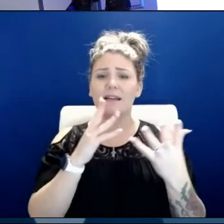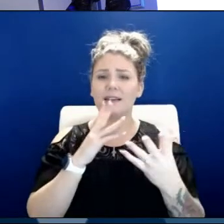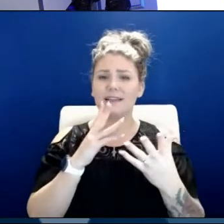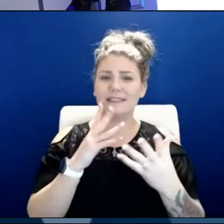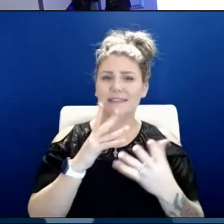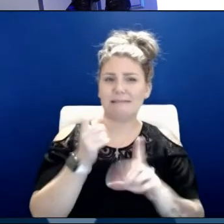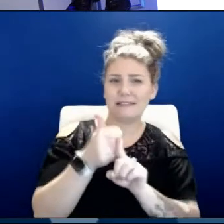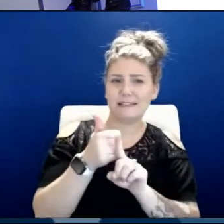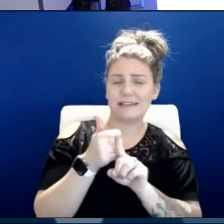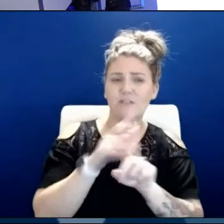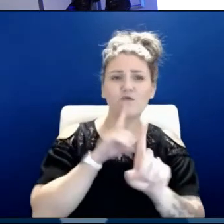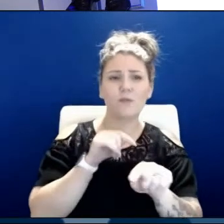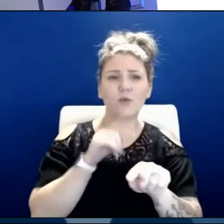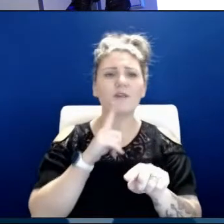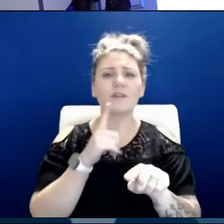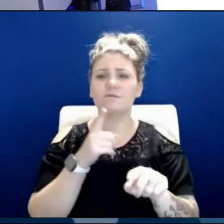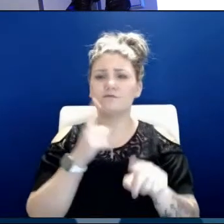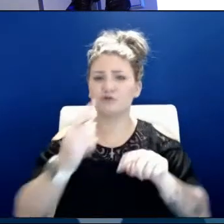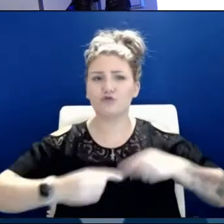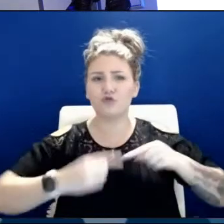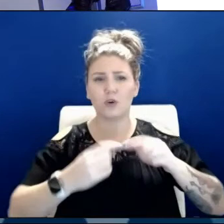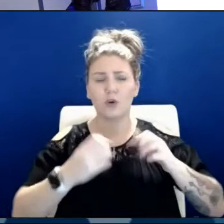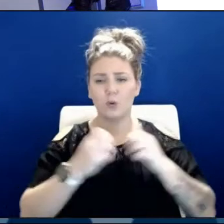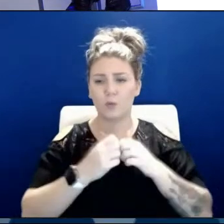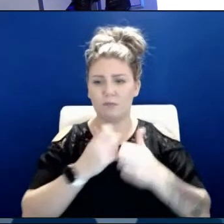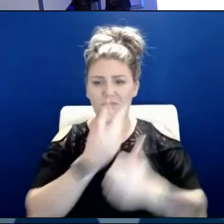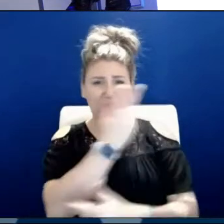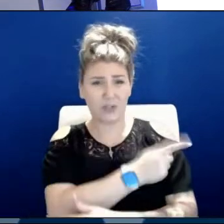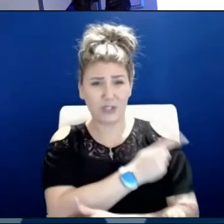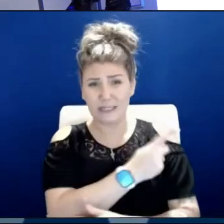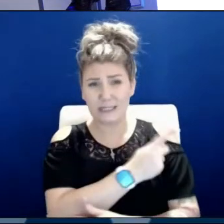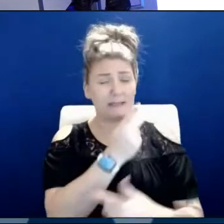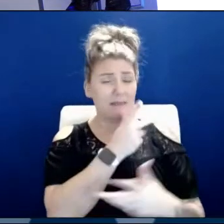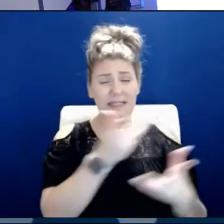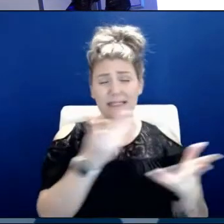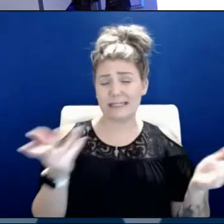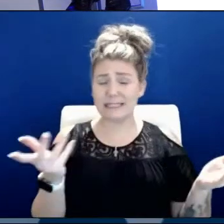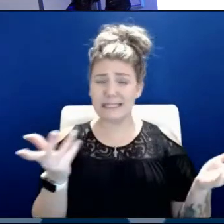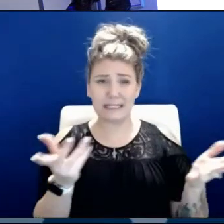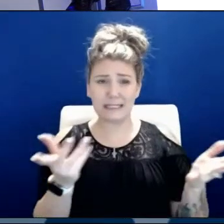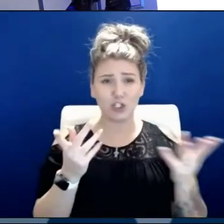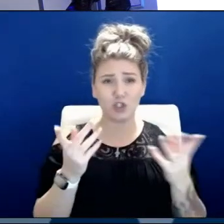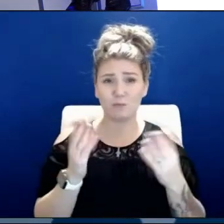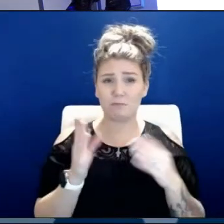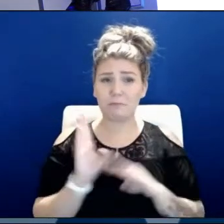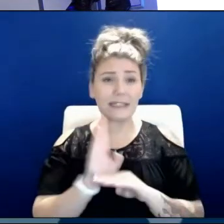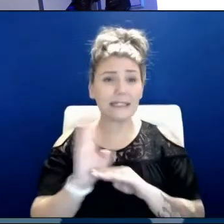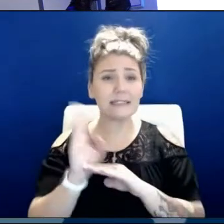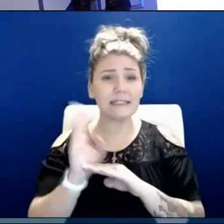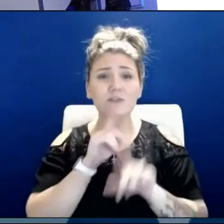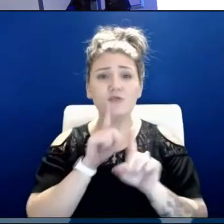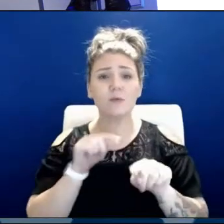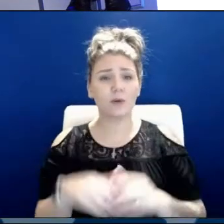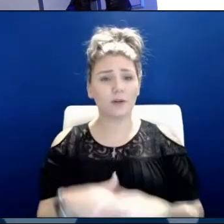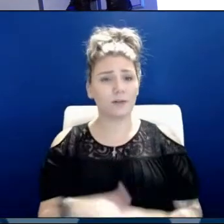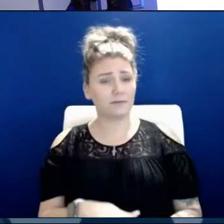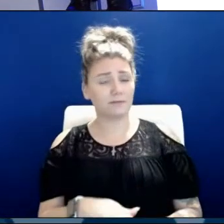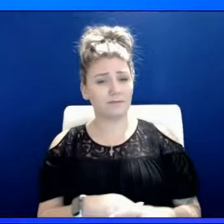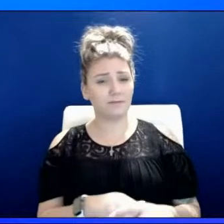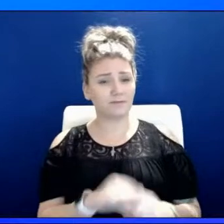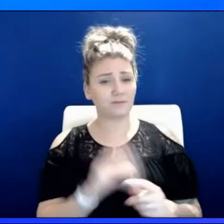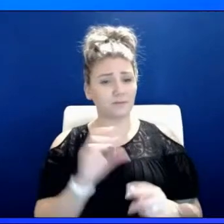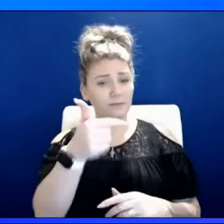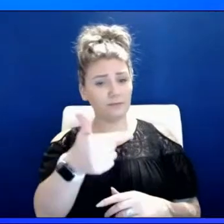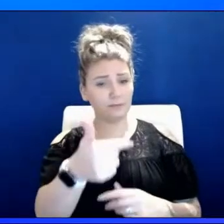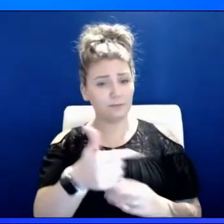trouble getting data because participants are just reluctant or too busy to report? Dr. Castro. Yeah,